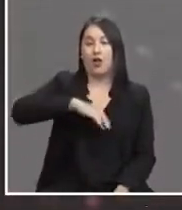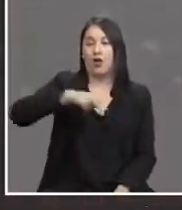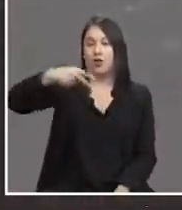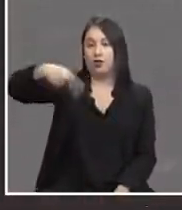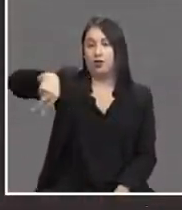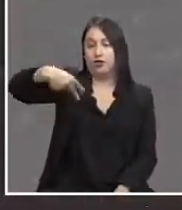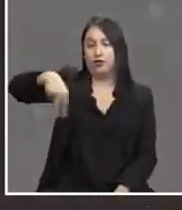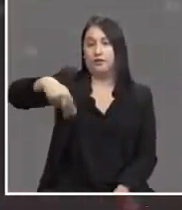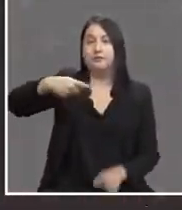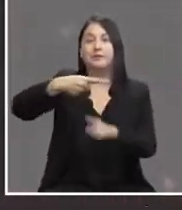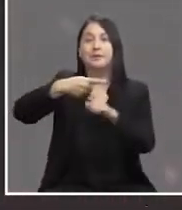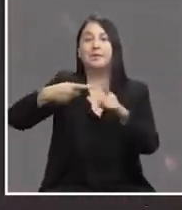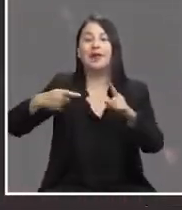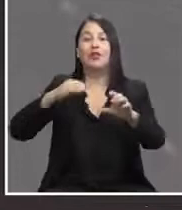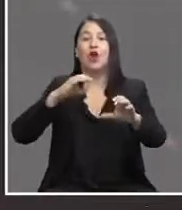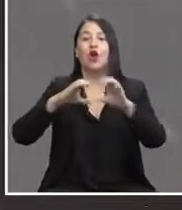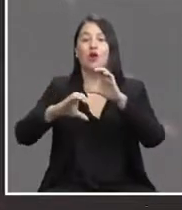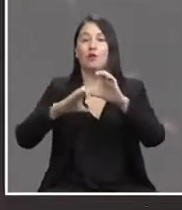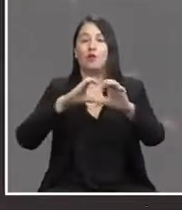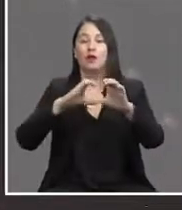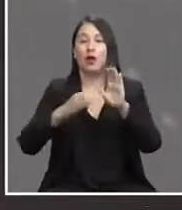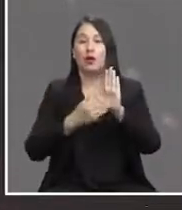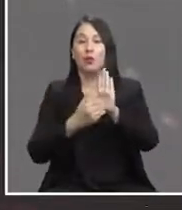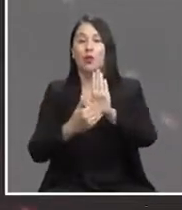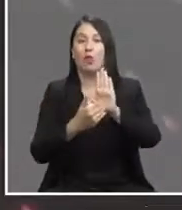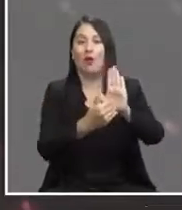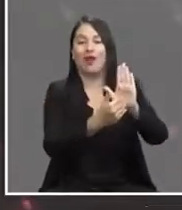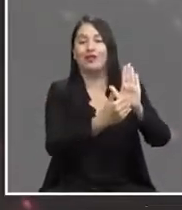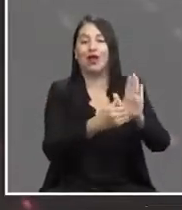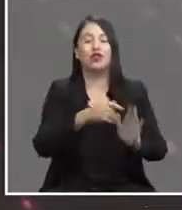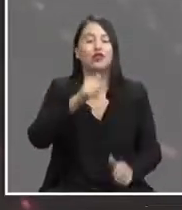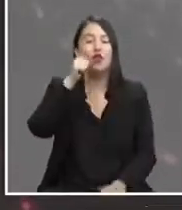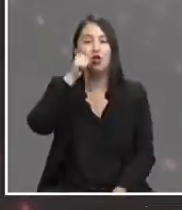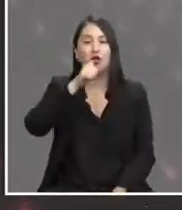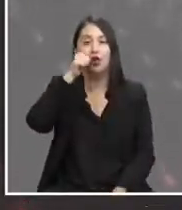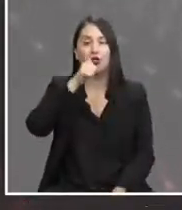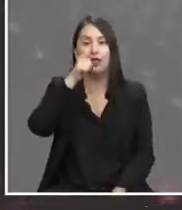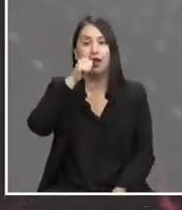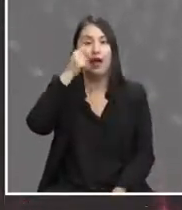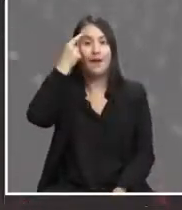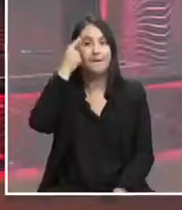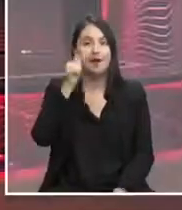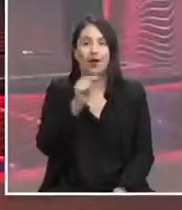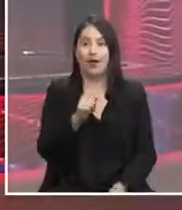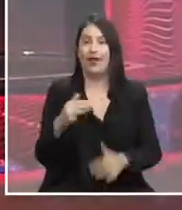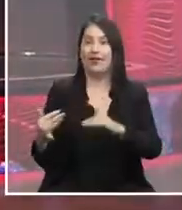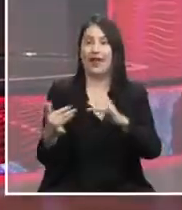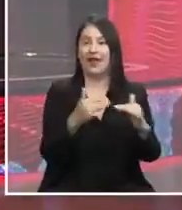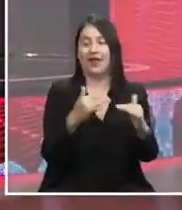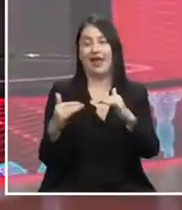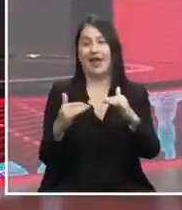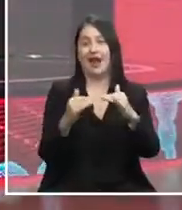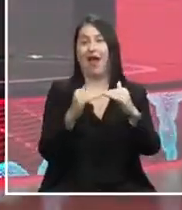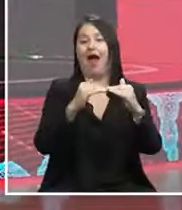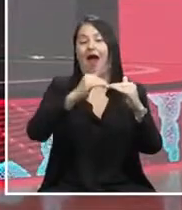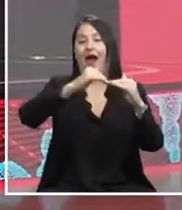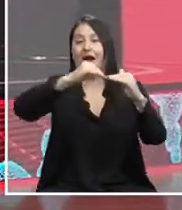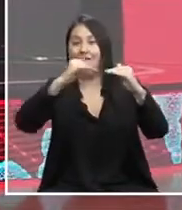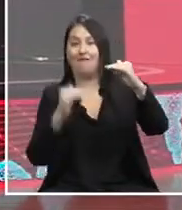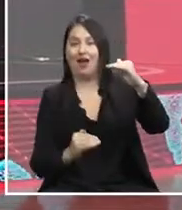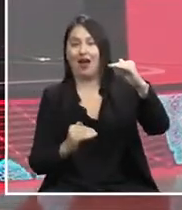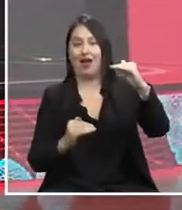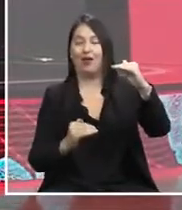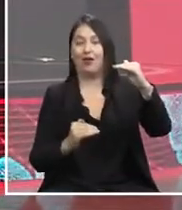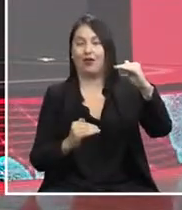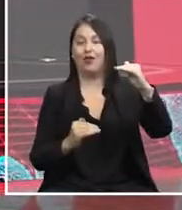but these wars are very under the threshold of the nuclear thing. So there is a